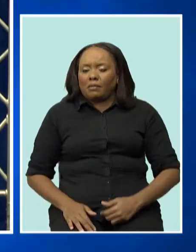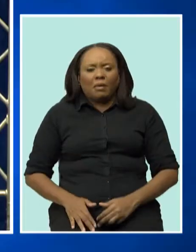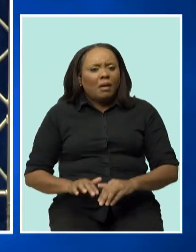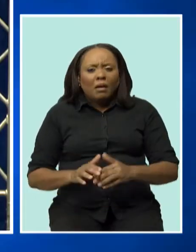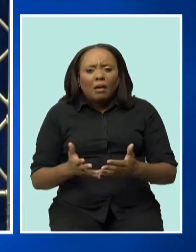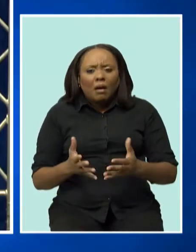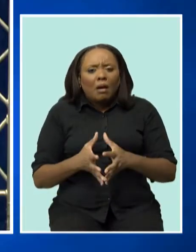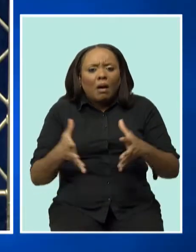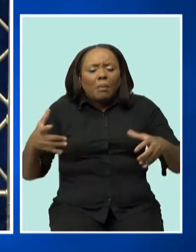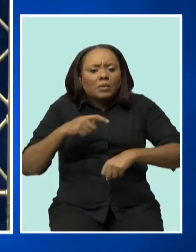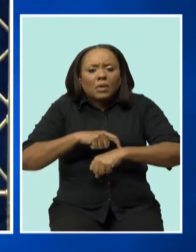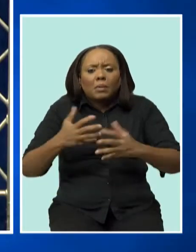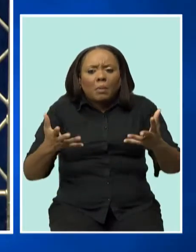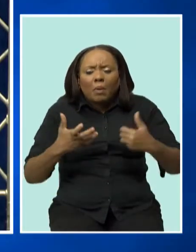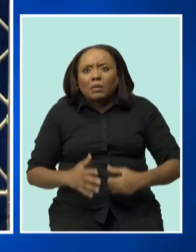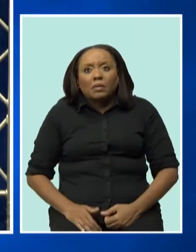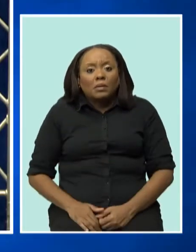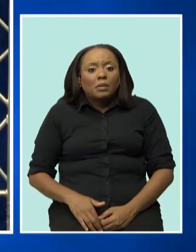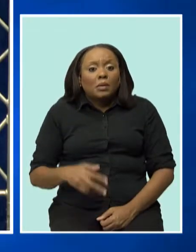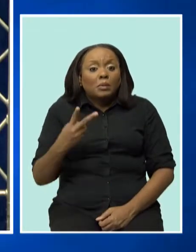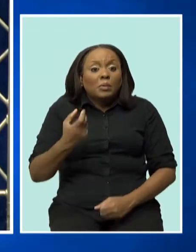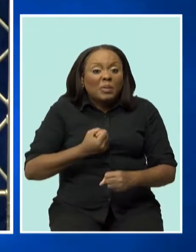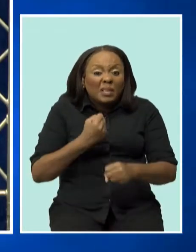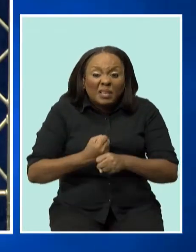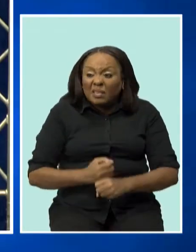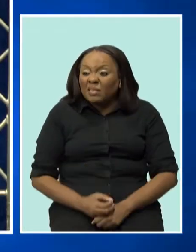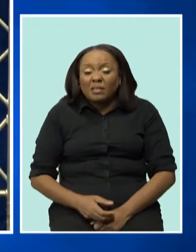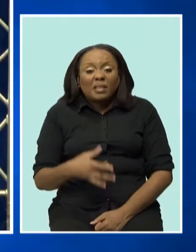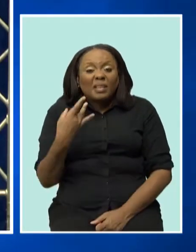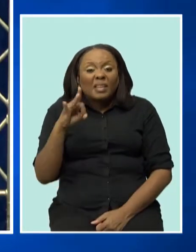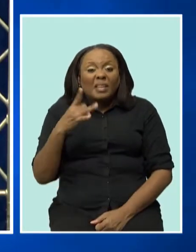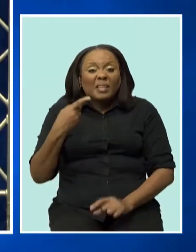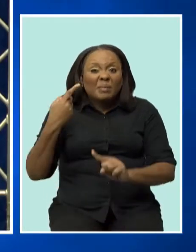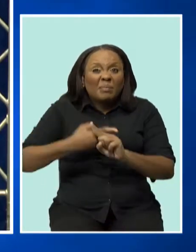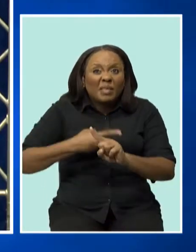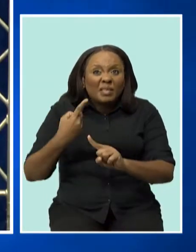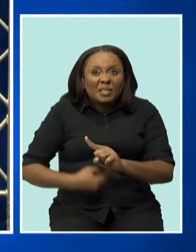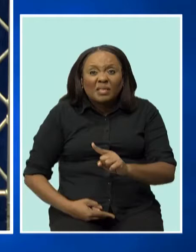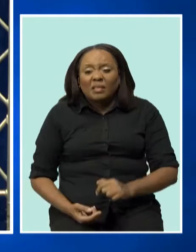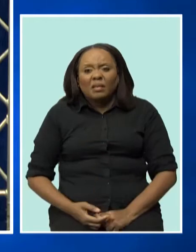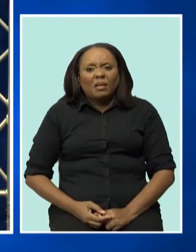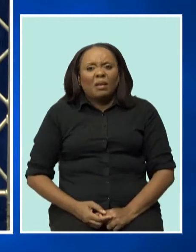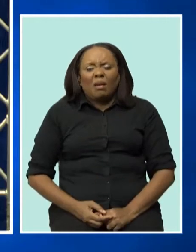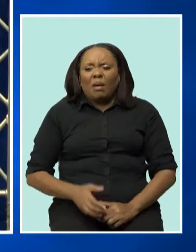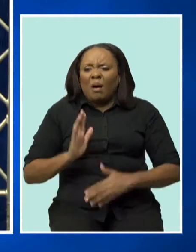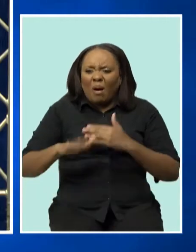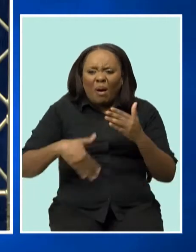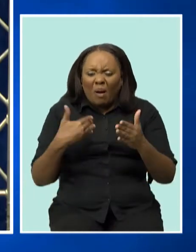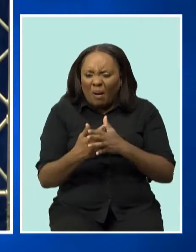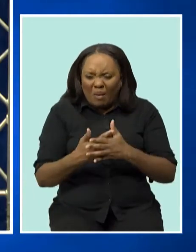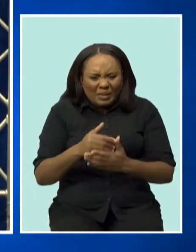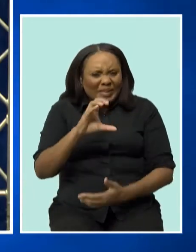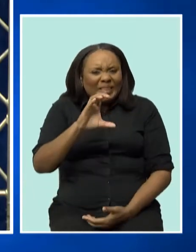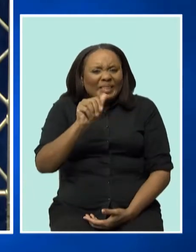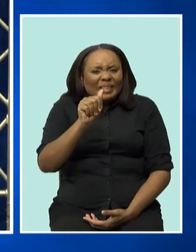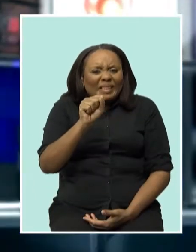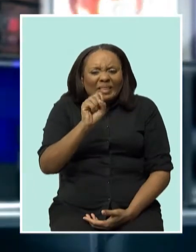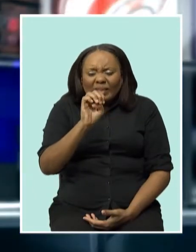You understand? 2 years, 18 months. What will it take to move this backlog